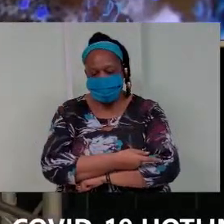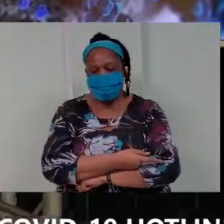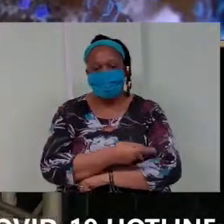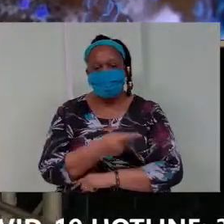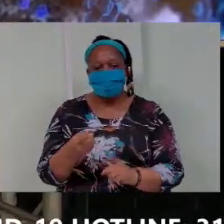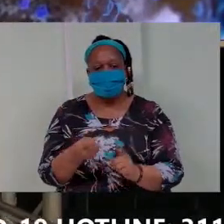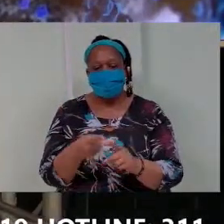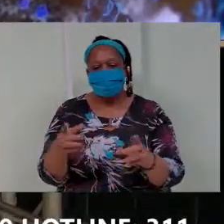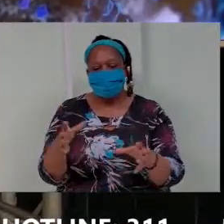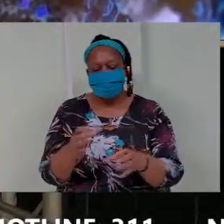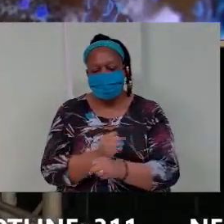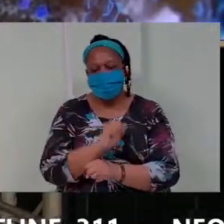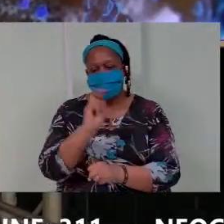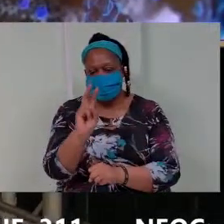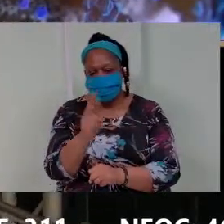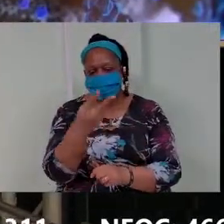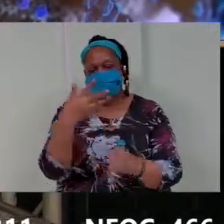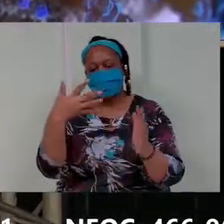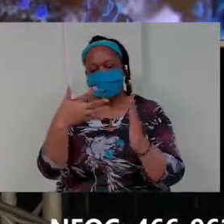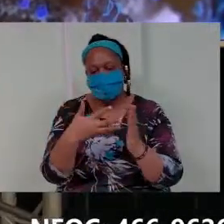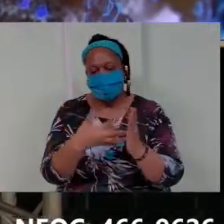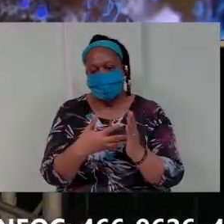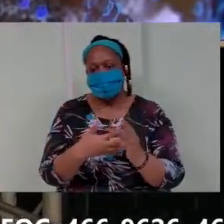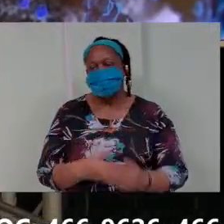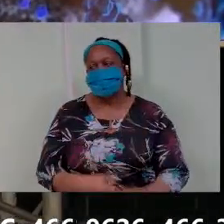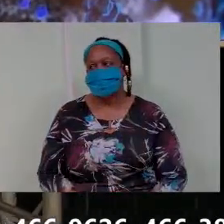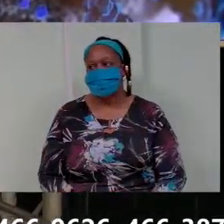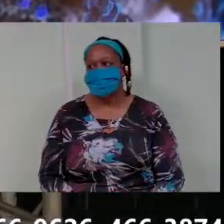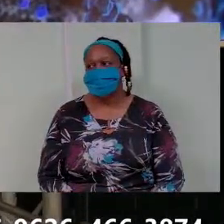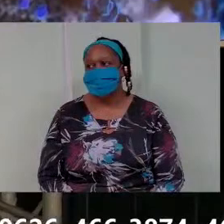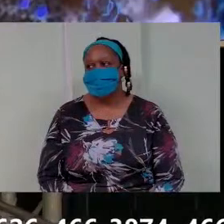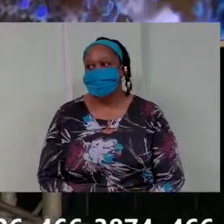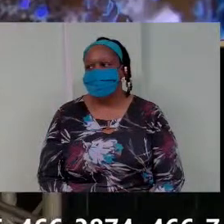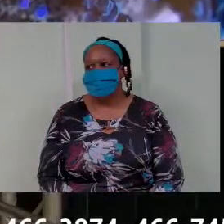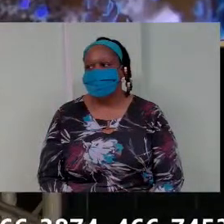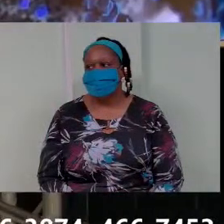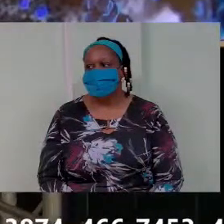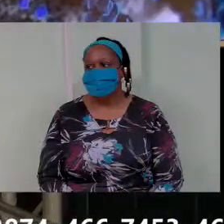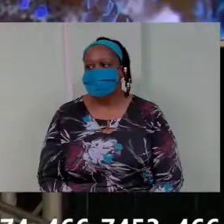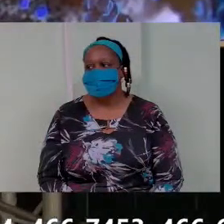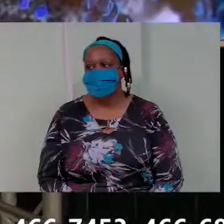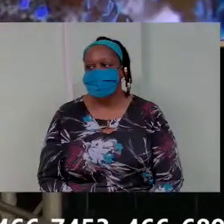test on day 14. The public health team